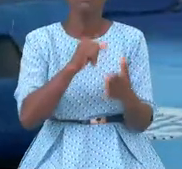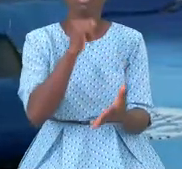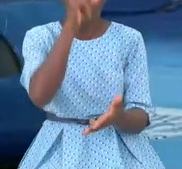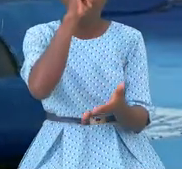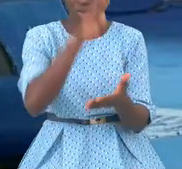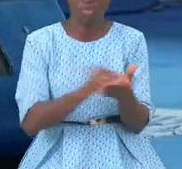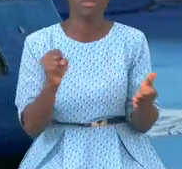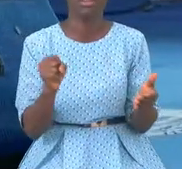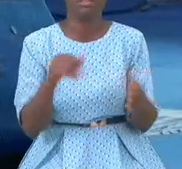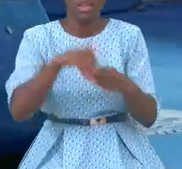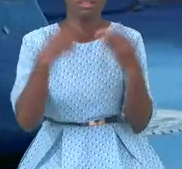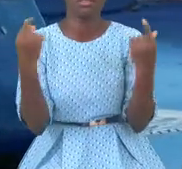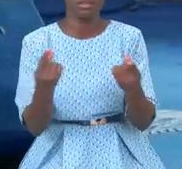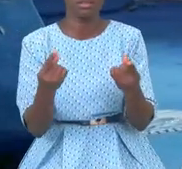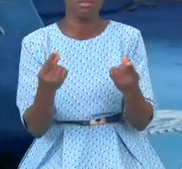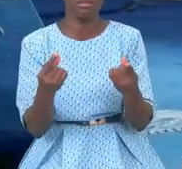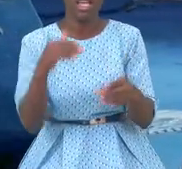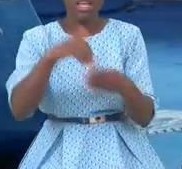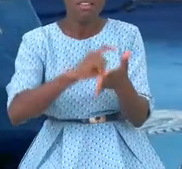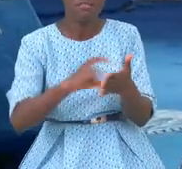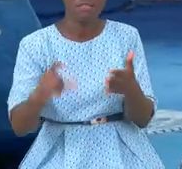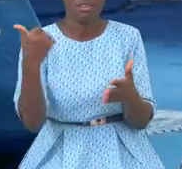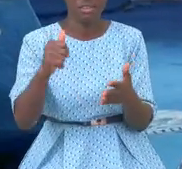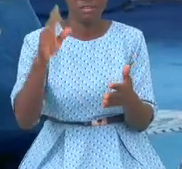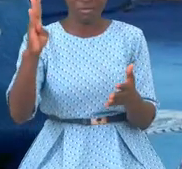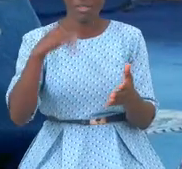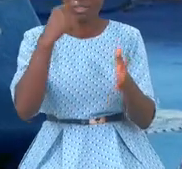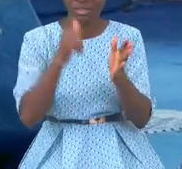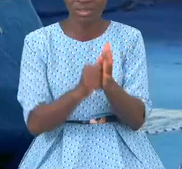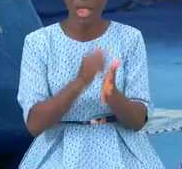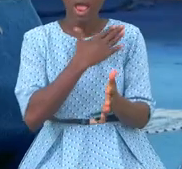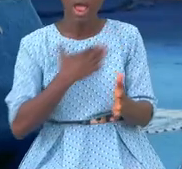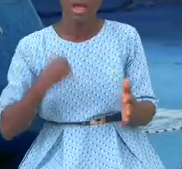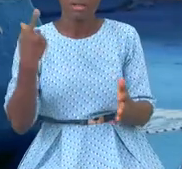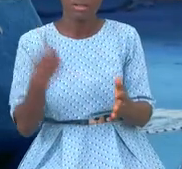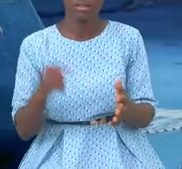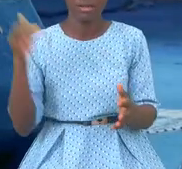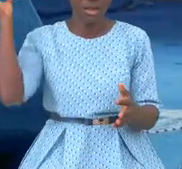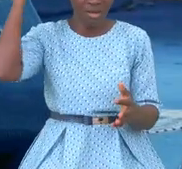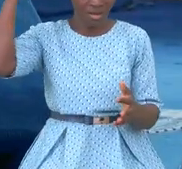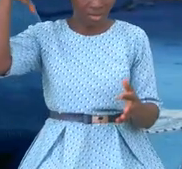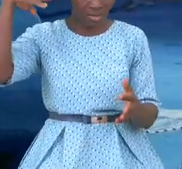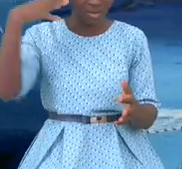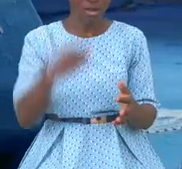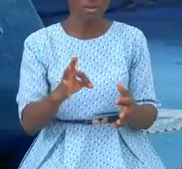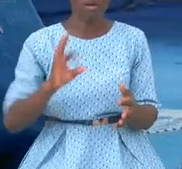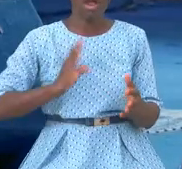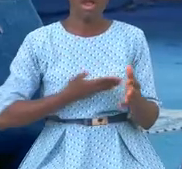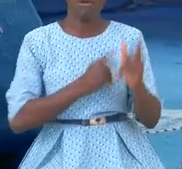it says, and the grace of our Lord was